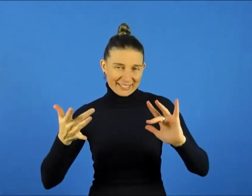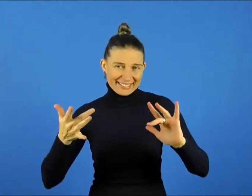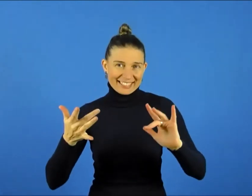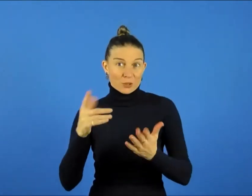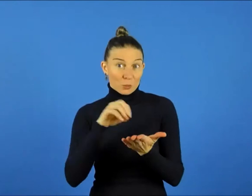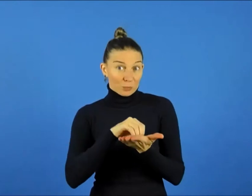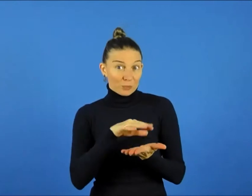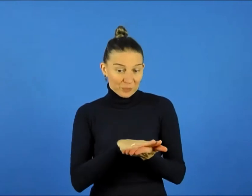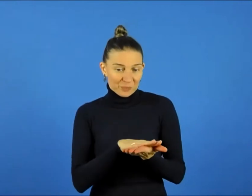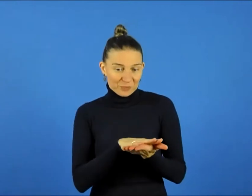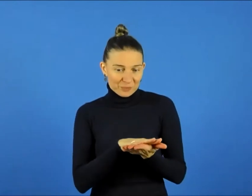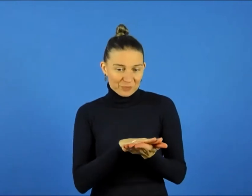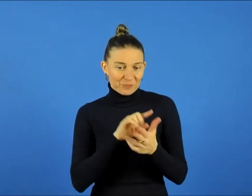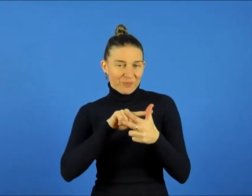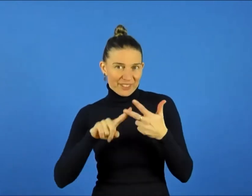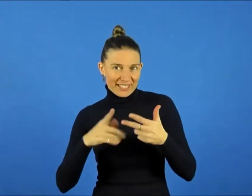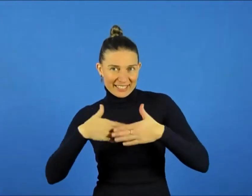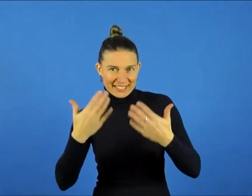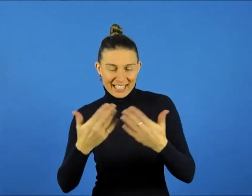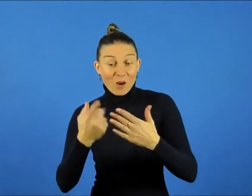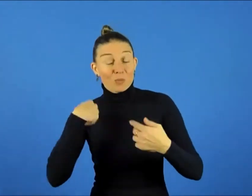dates, and we are looking forward to